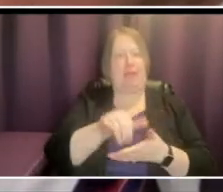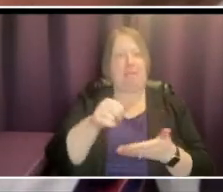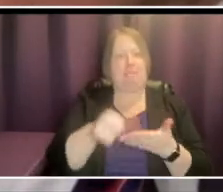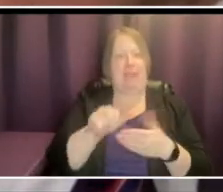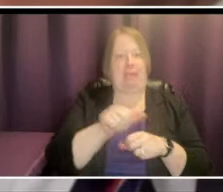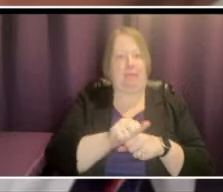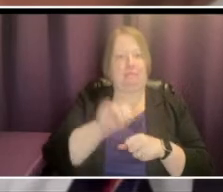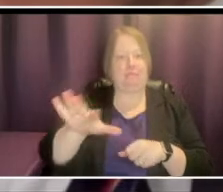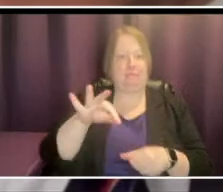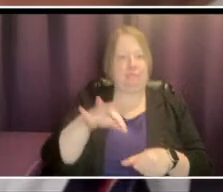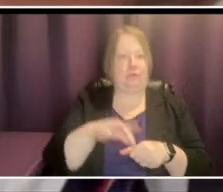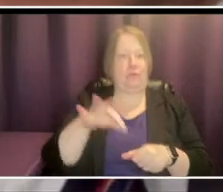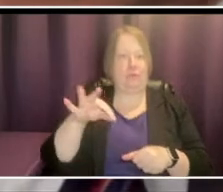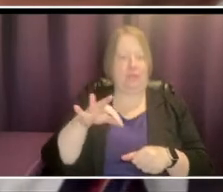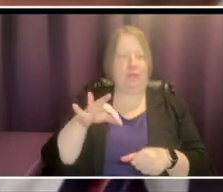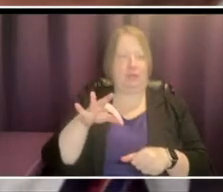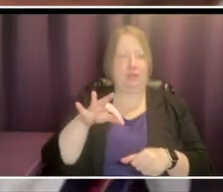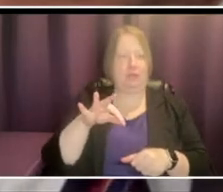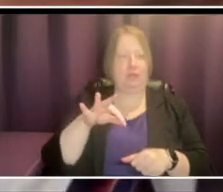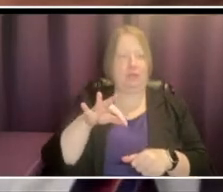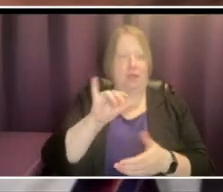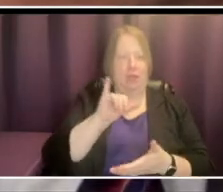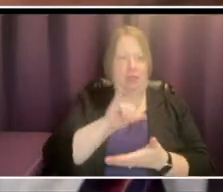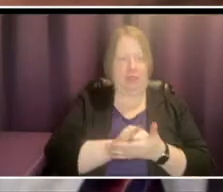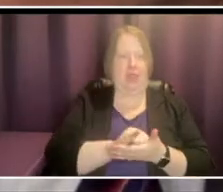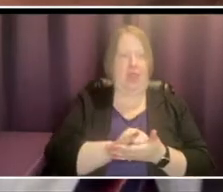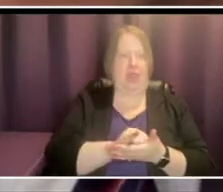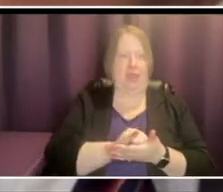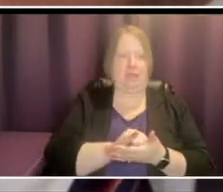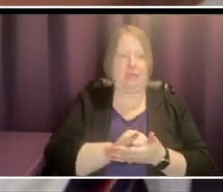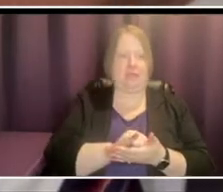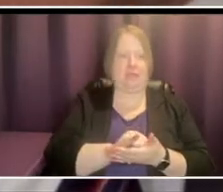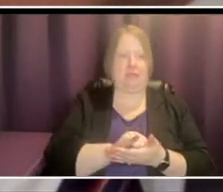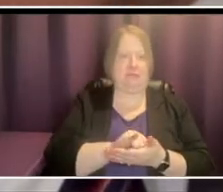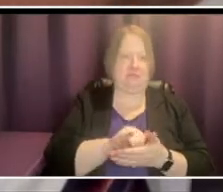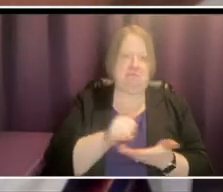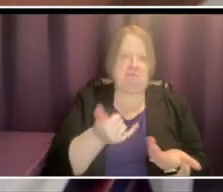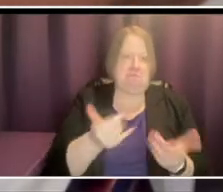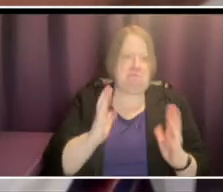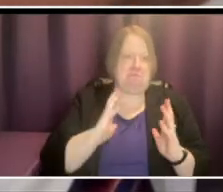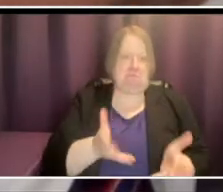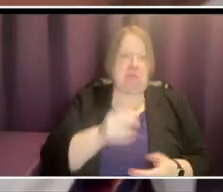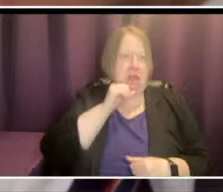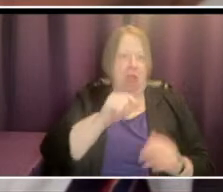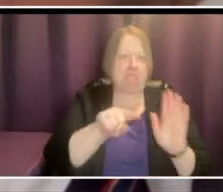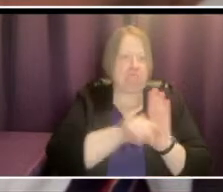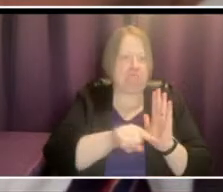mail-in voting, not to be a bad thing for his campaign.